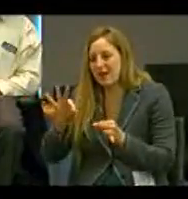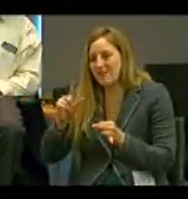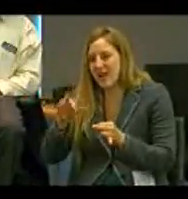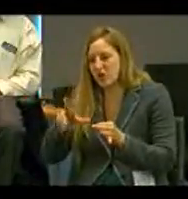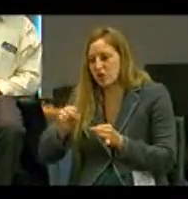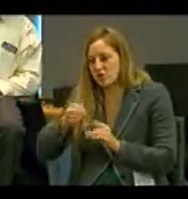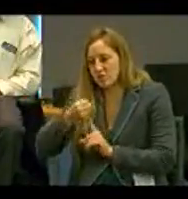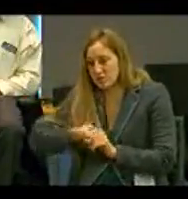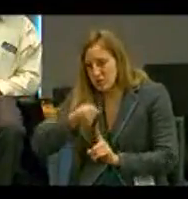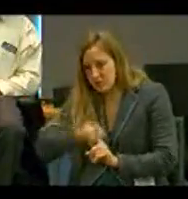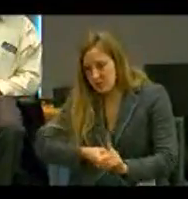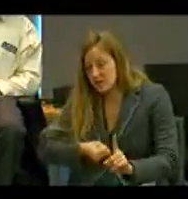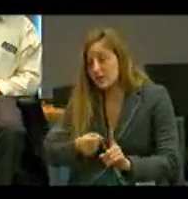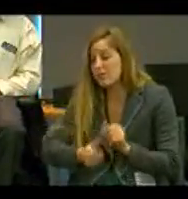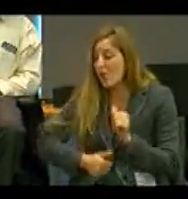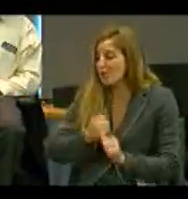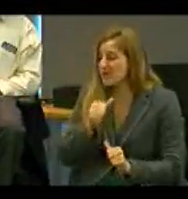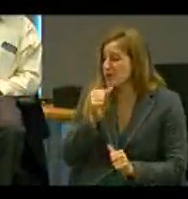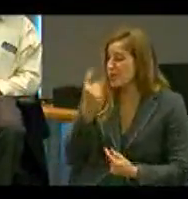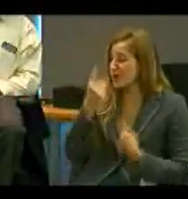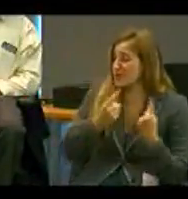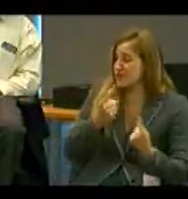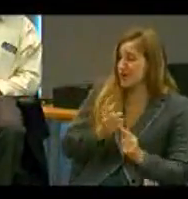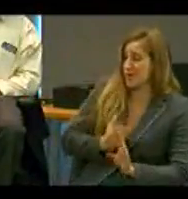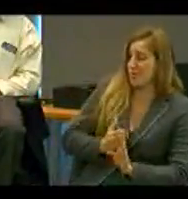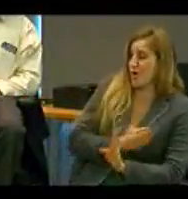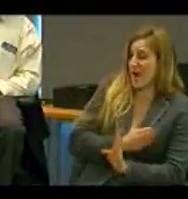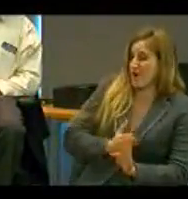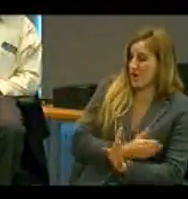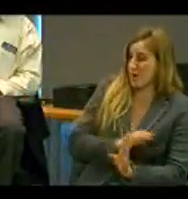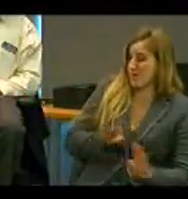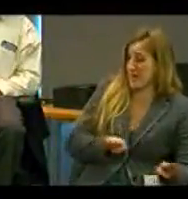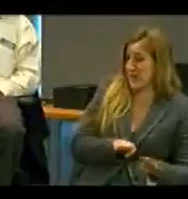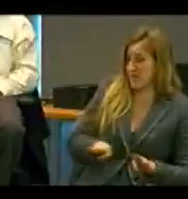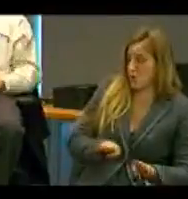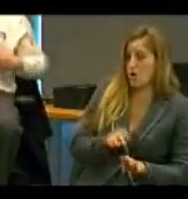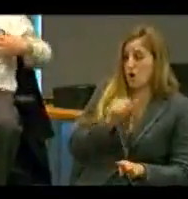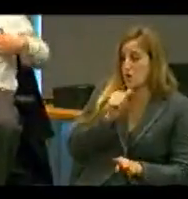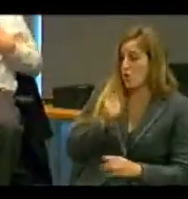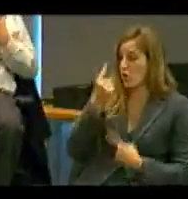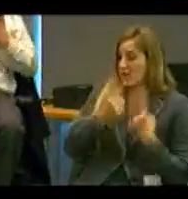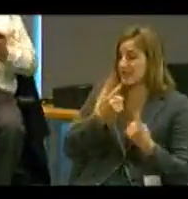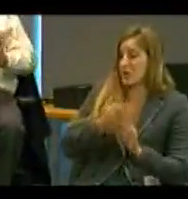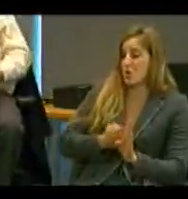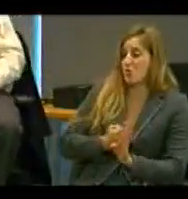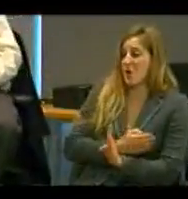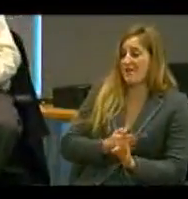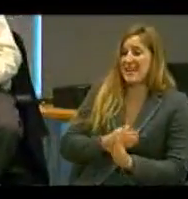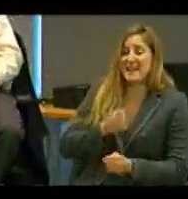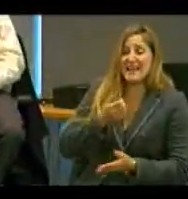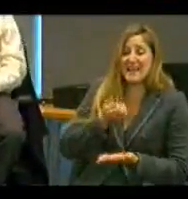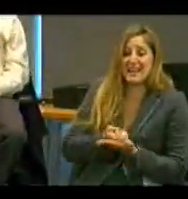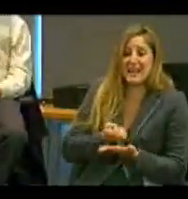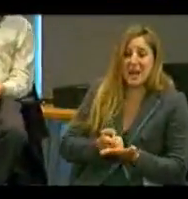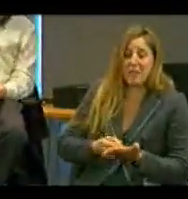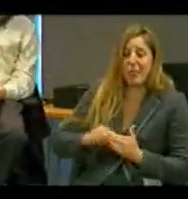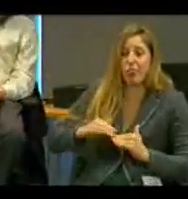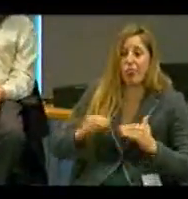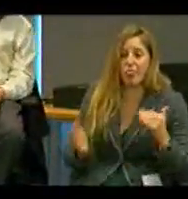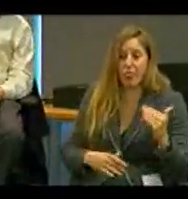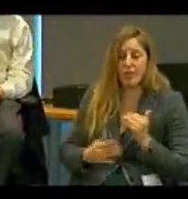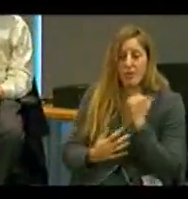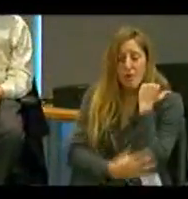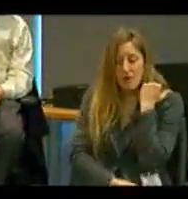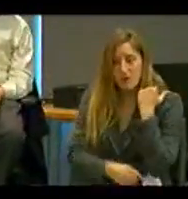not considered prior behavior, or they haven't considered prior economic disadvantage, or the quality of the schools